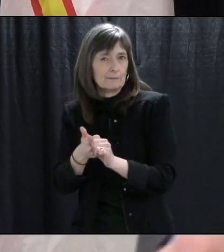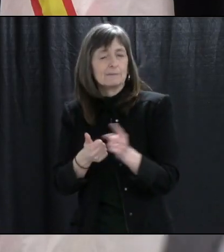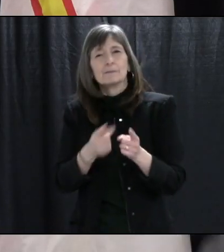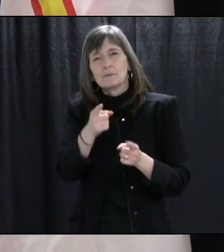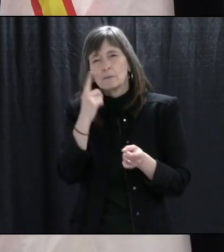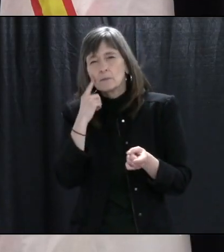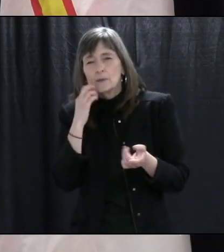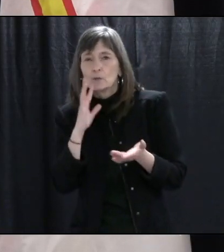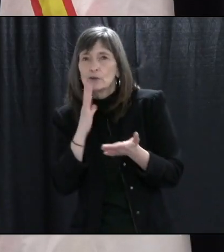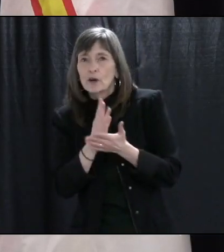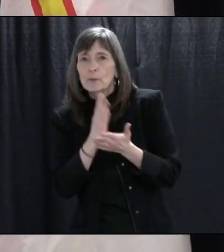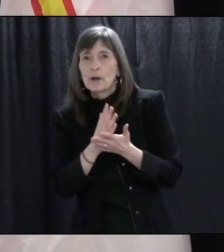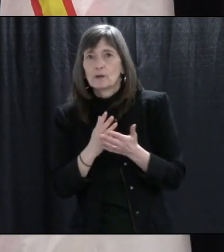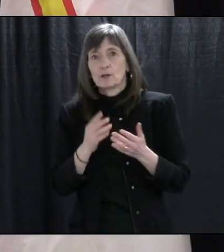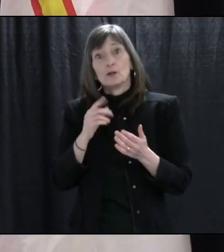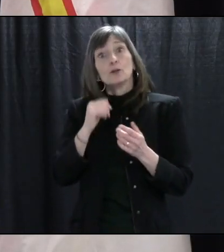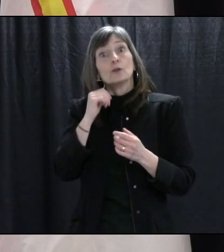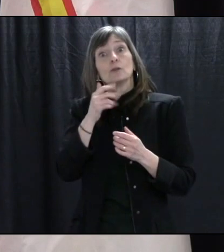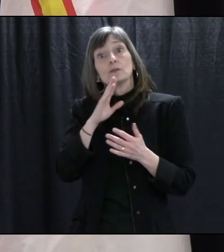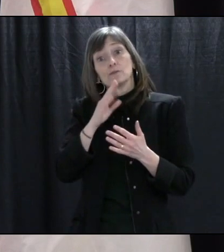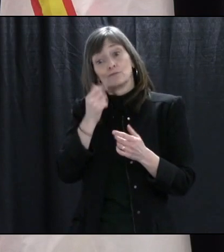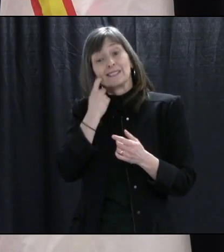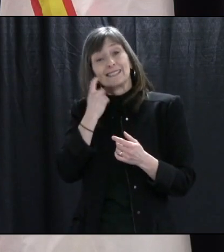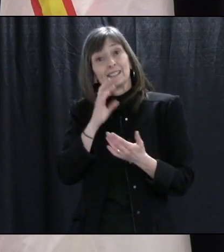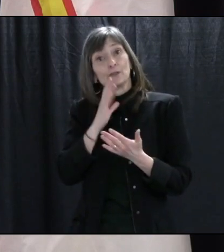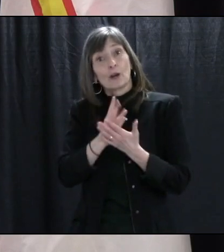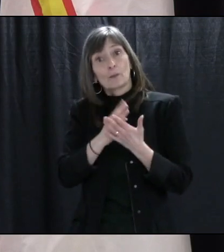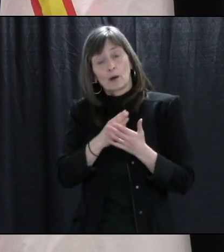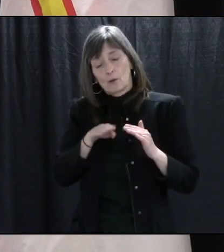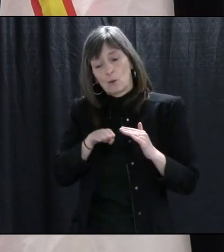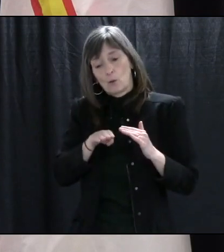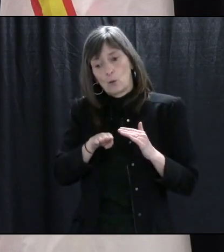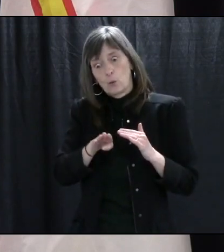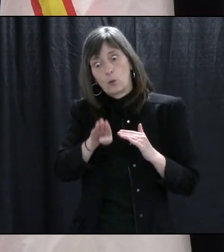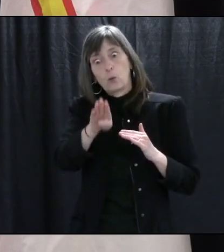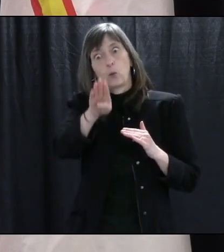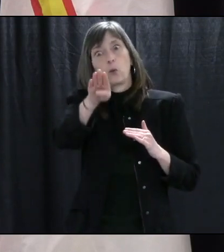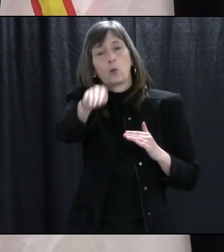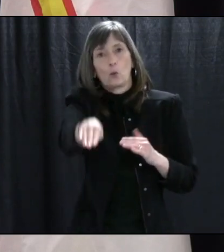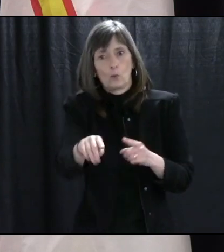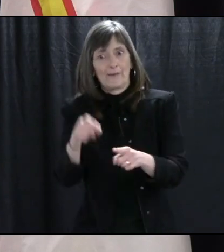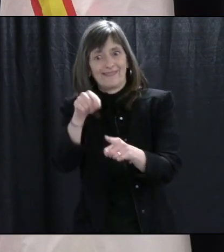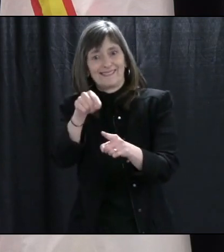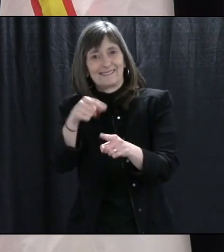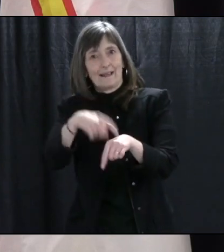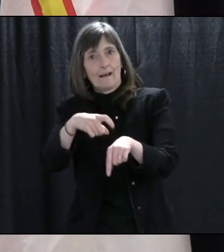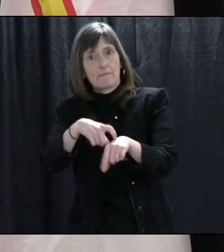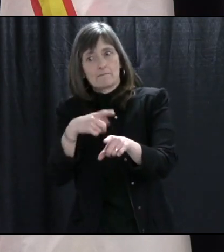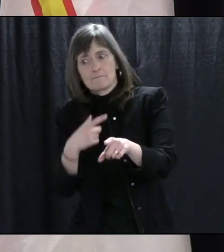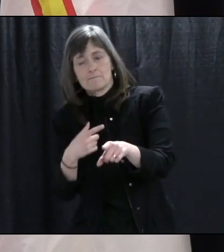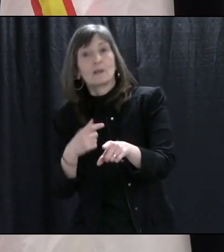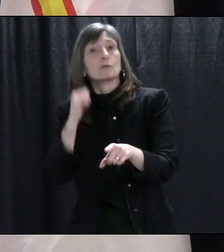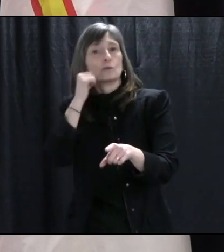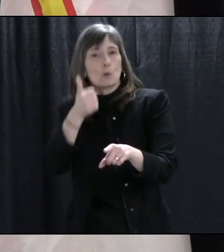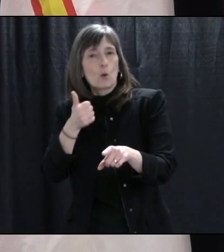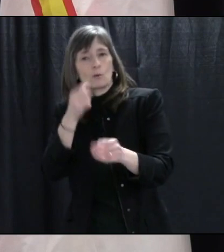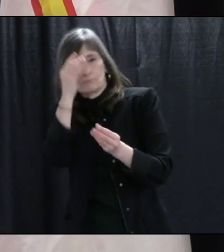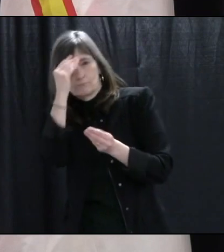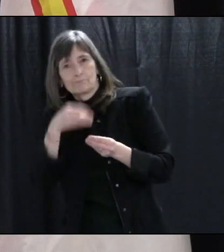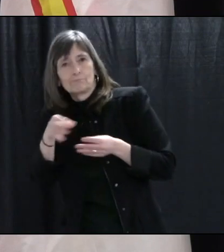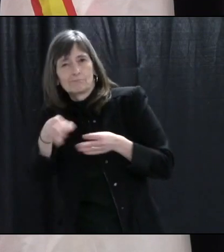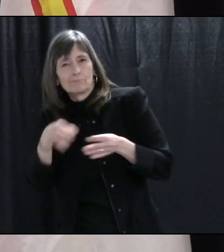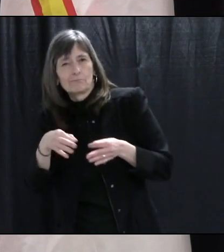surge. So tomorrow we'll have further information on what the future of COVID-19 and what the impact looks like for Newfoundlanders